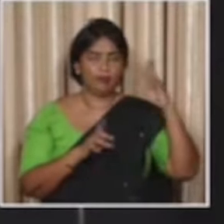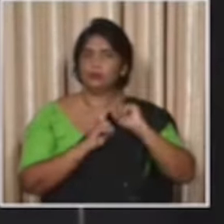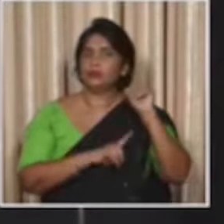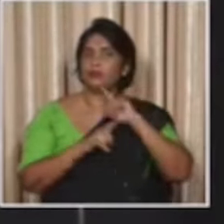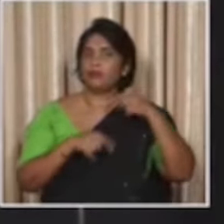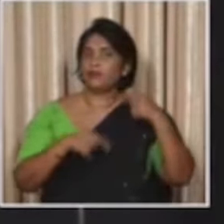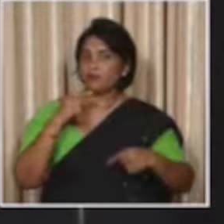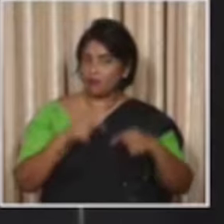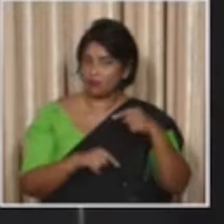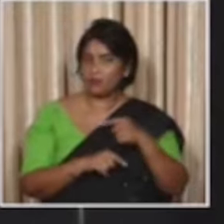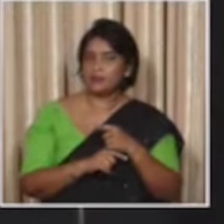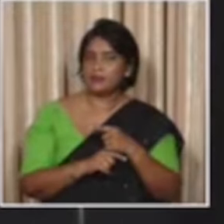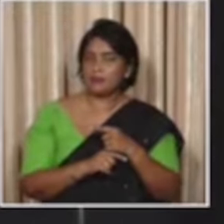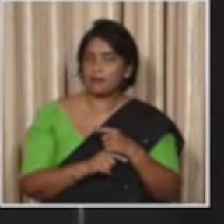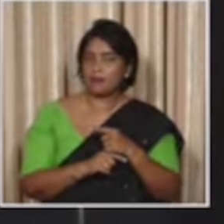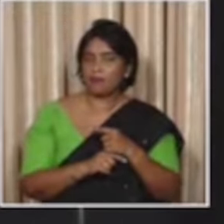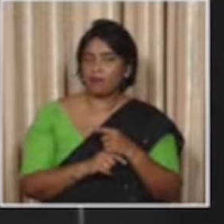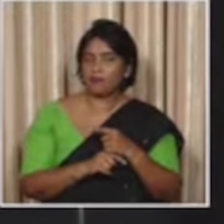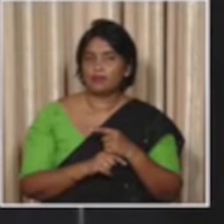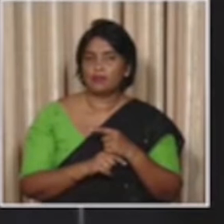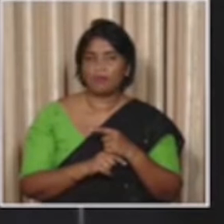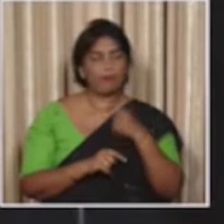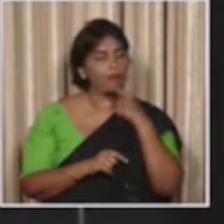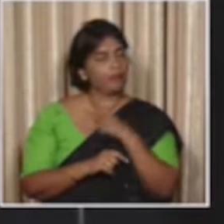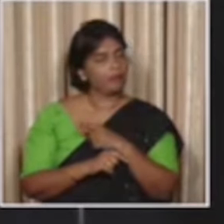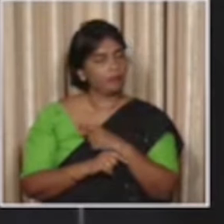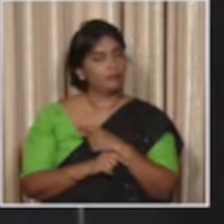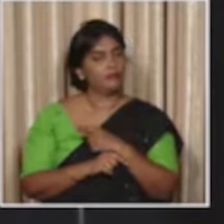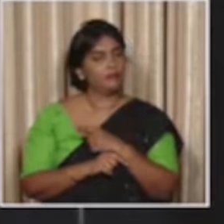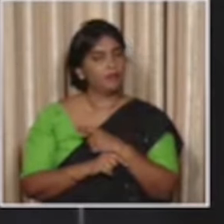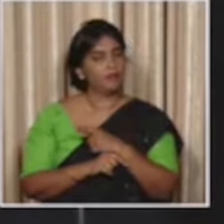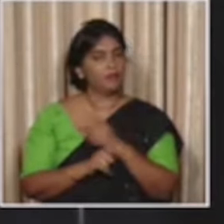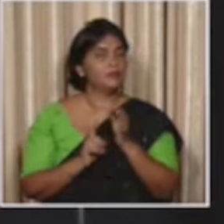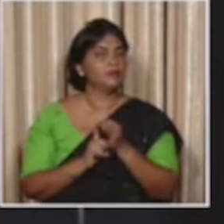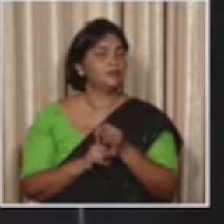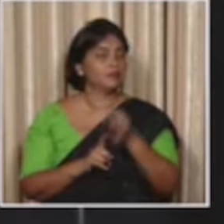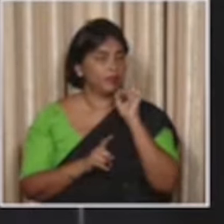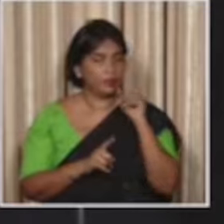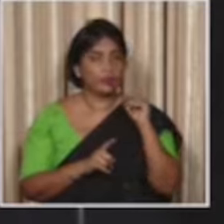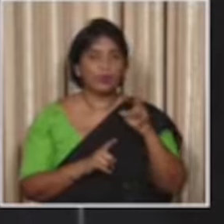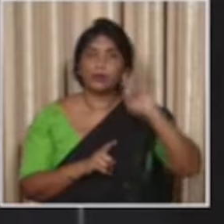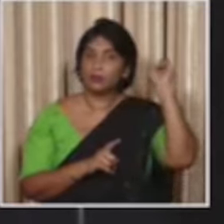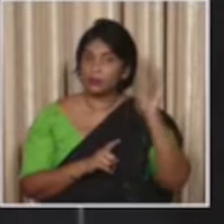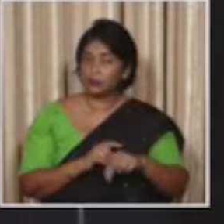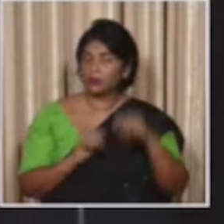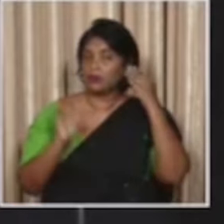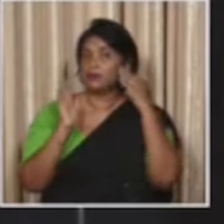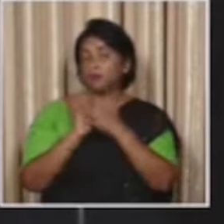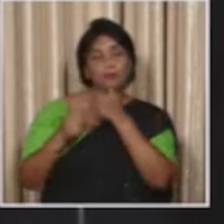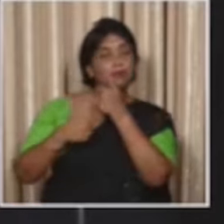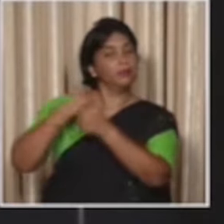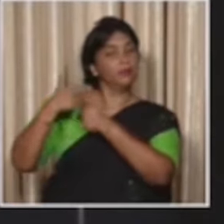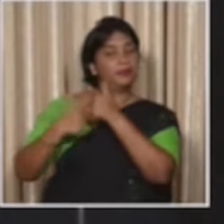is bragging about the achievement of the President. What is the achievement? He says, we have